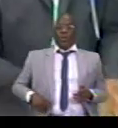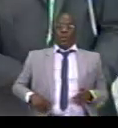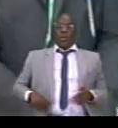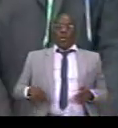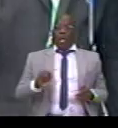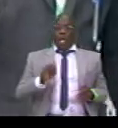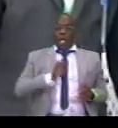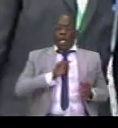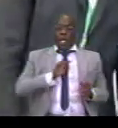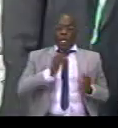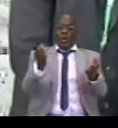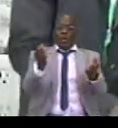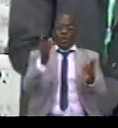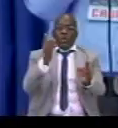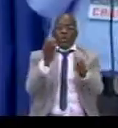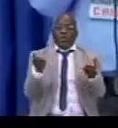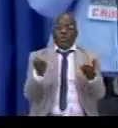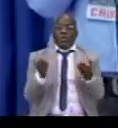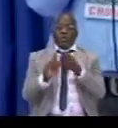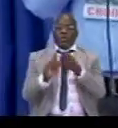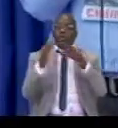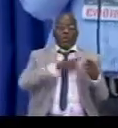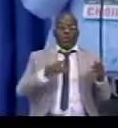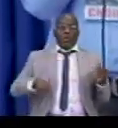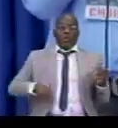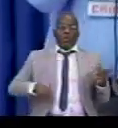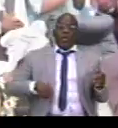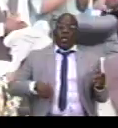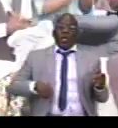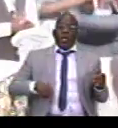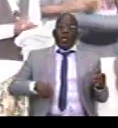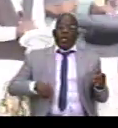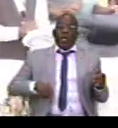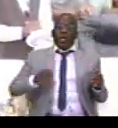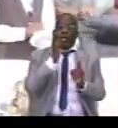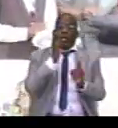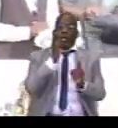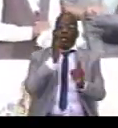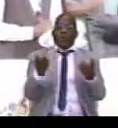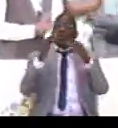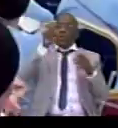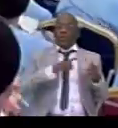to thank you. I just want to thank you,